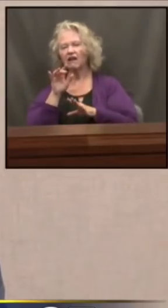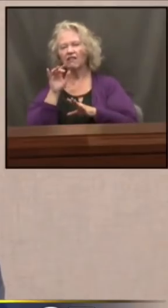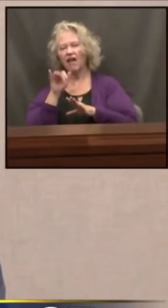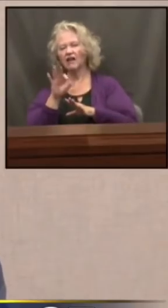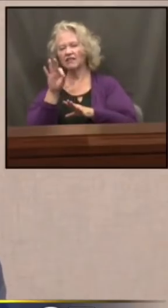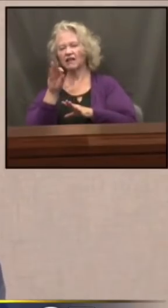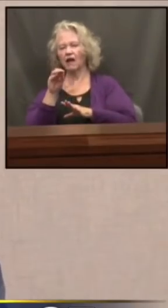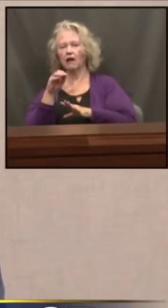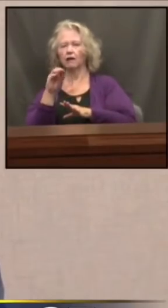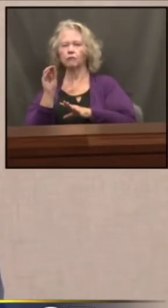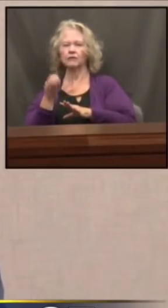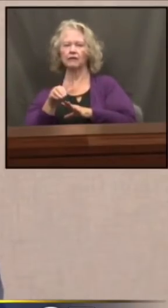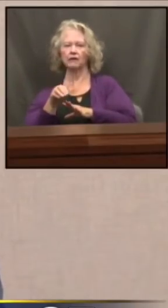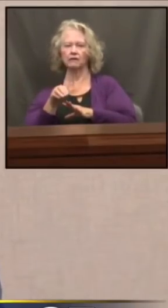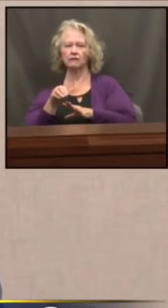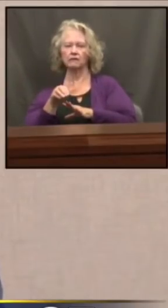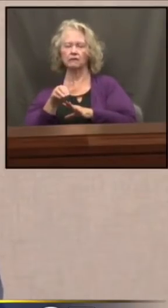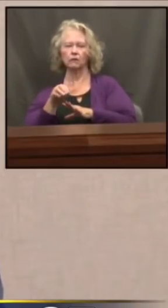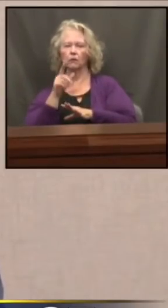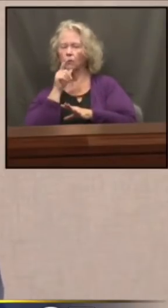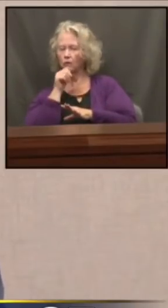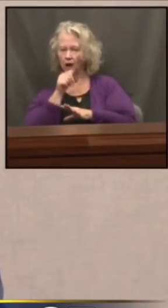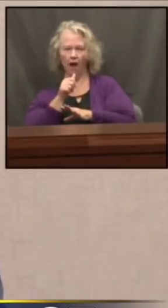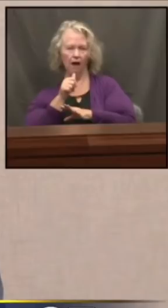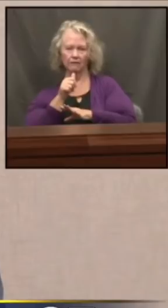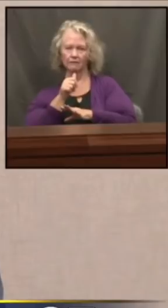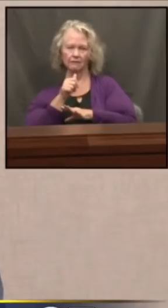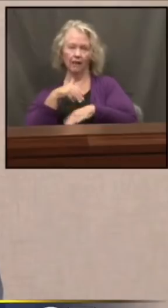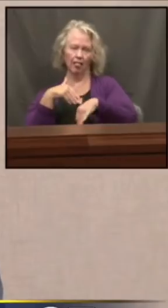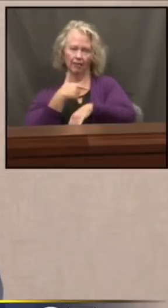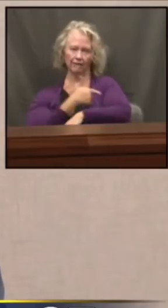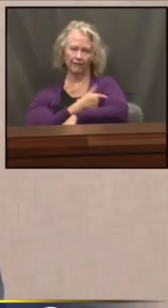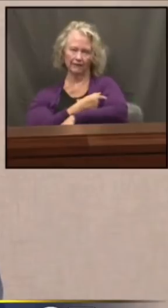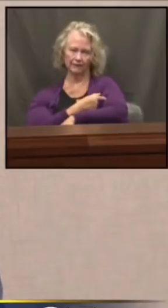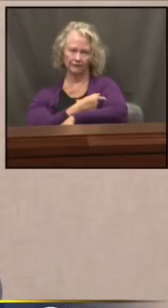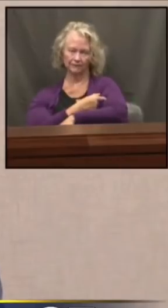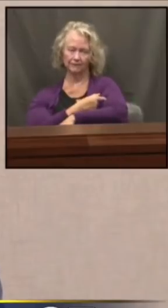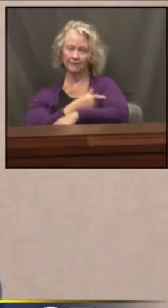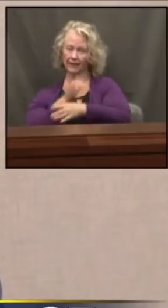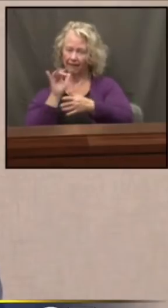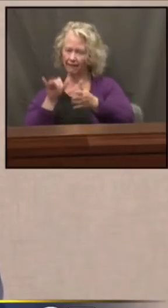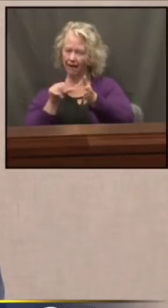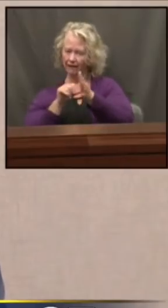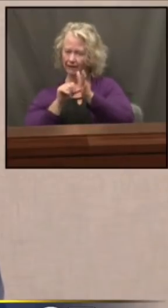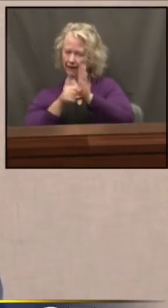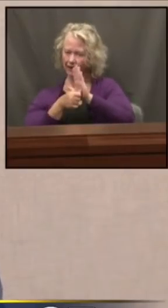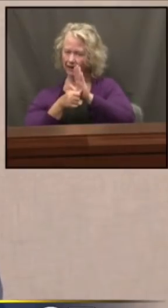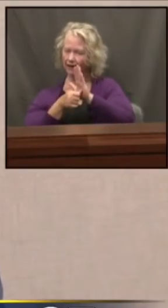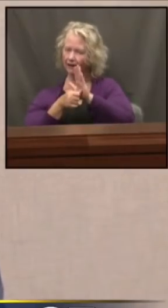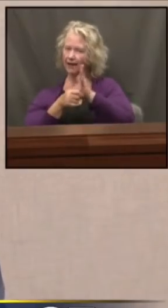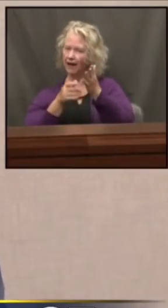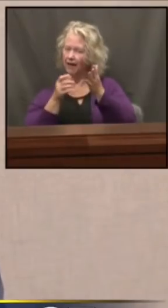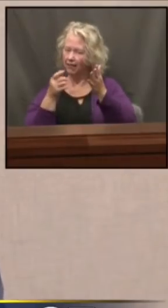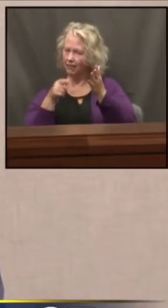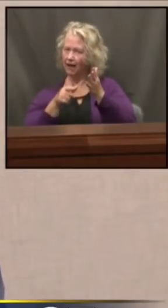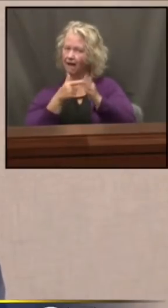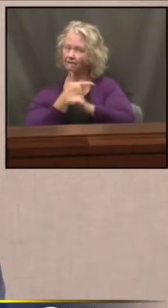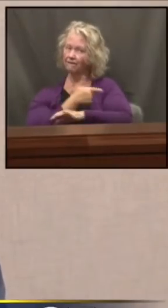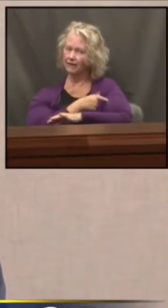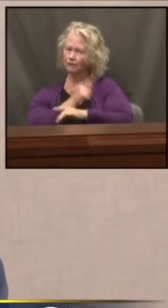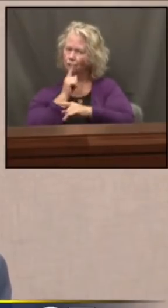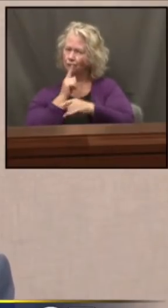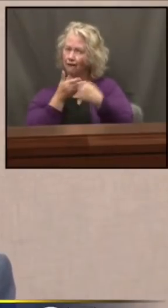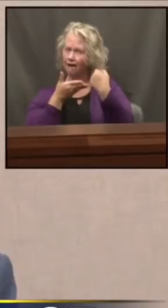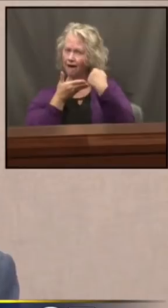incredibly small percentage of the overall population. So it just further underscores how effective the vaccines are at keeping people out of the